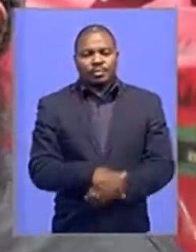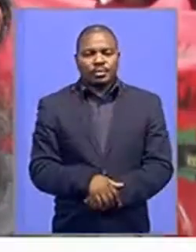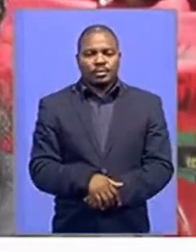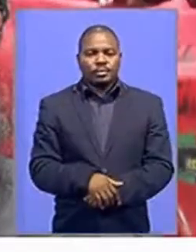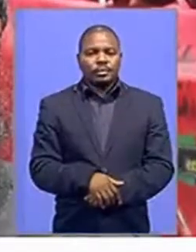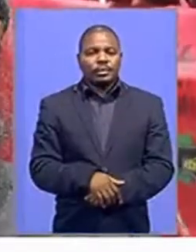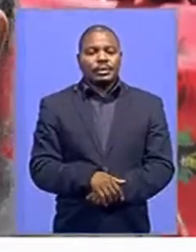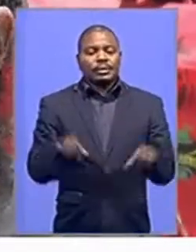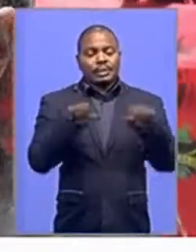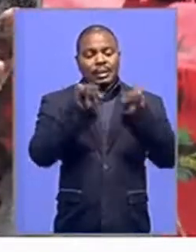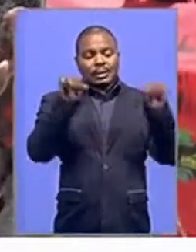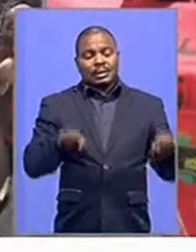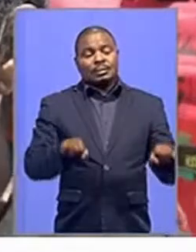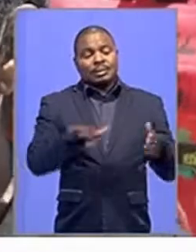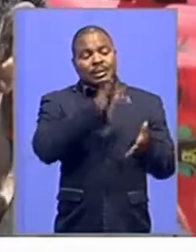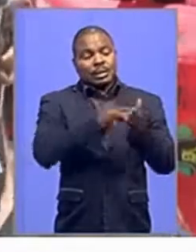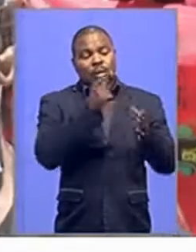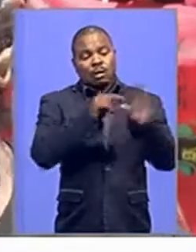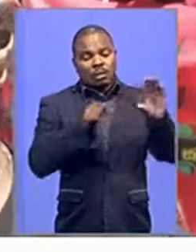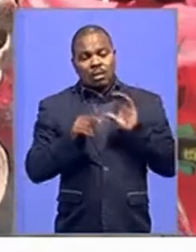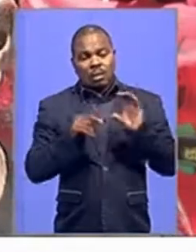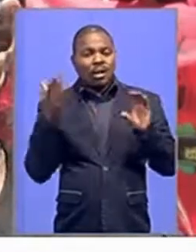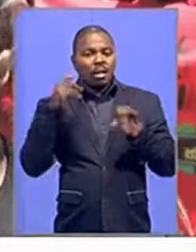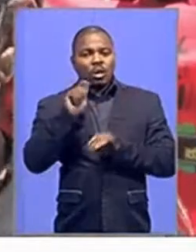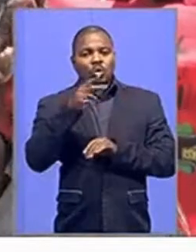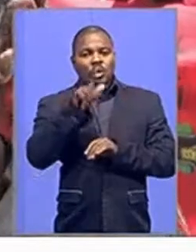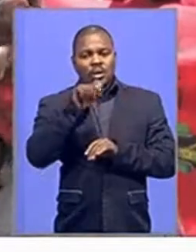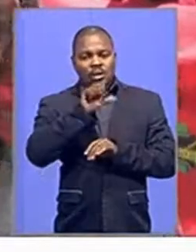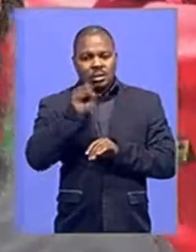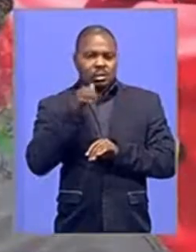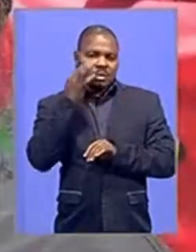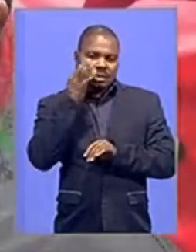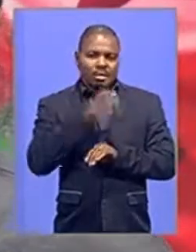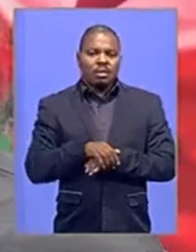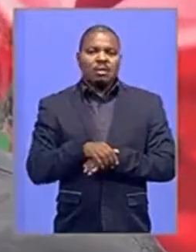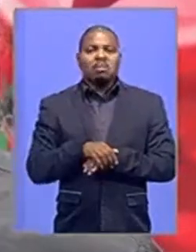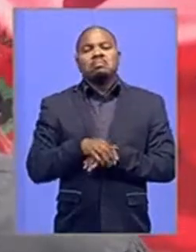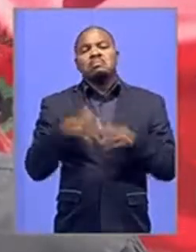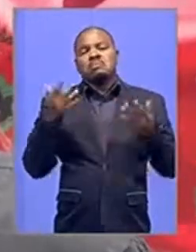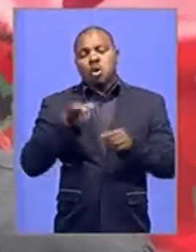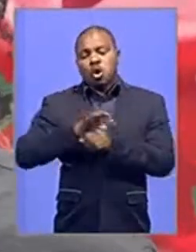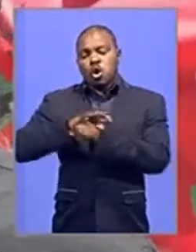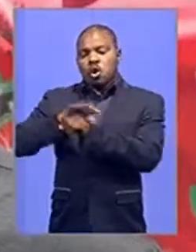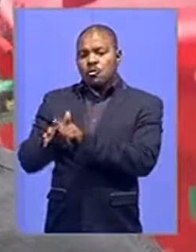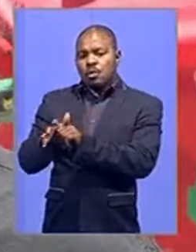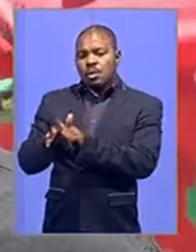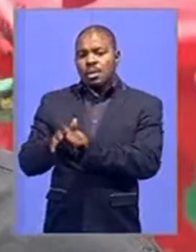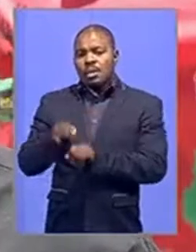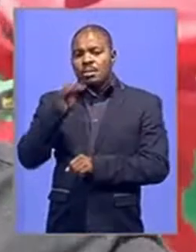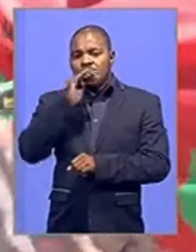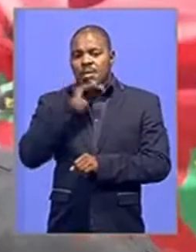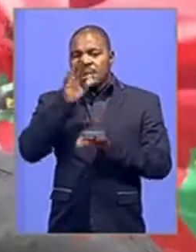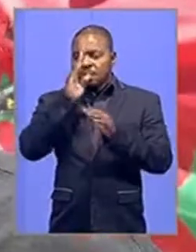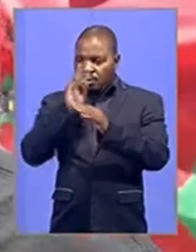centralization of the system. Remember when Tulas announced about TERS, he said because of COVID-19, people can't access labor centers